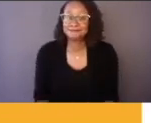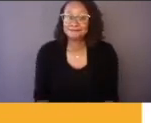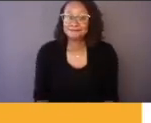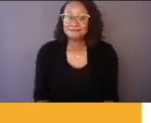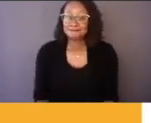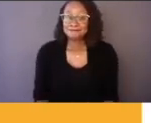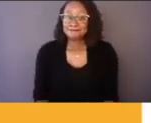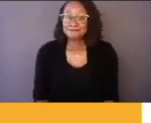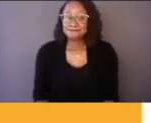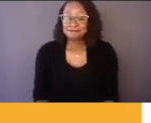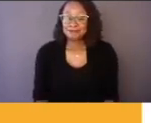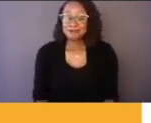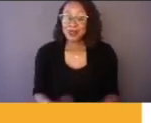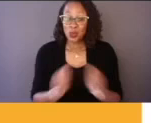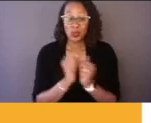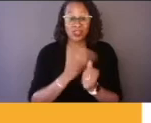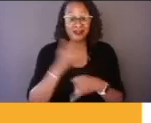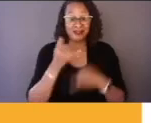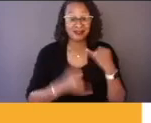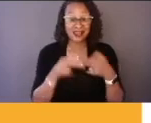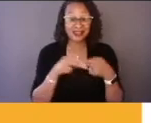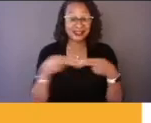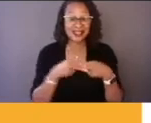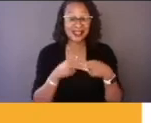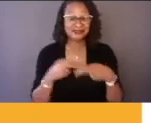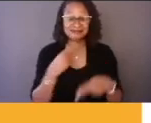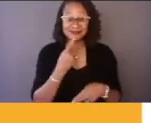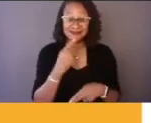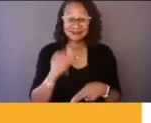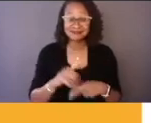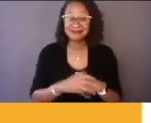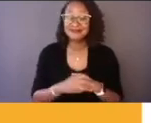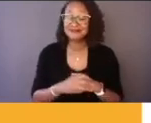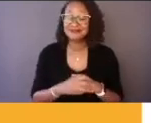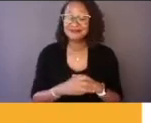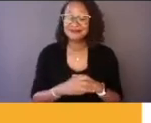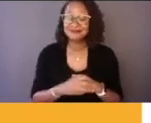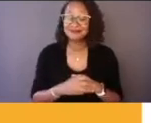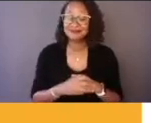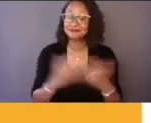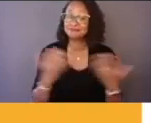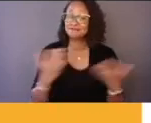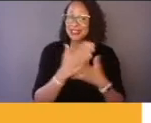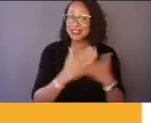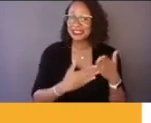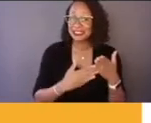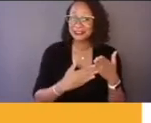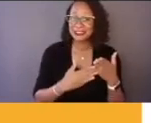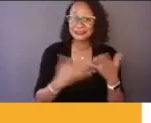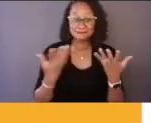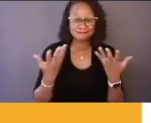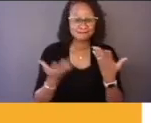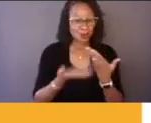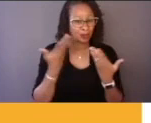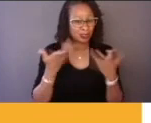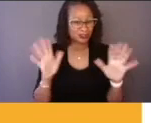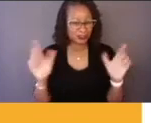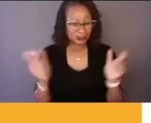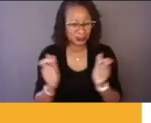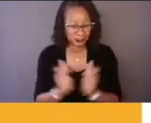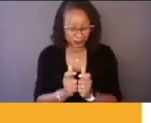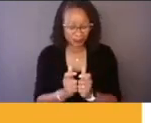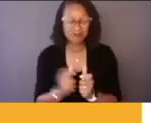So with our last slide, I would say that the series is coming to a close. Our